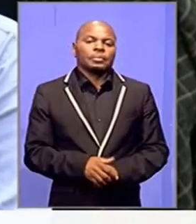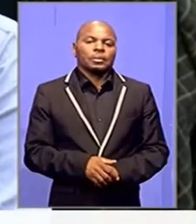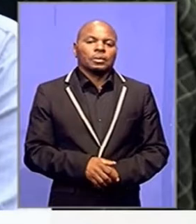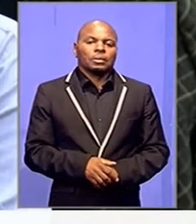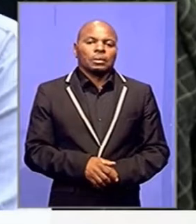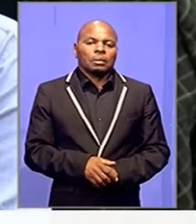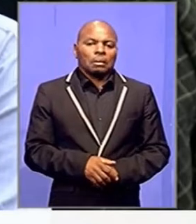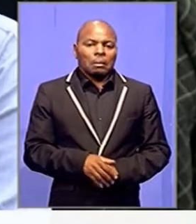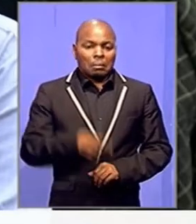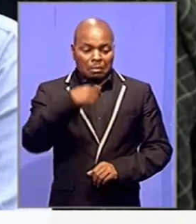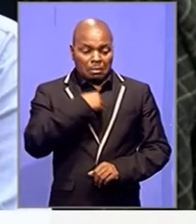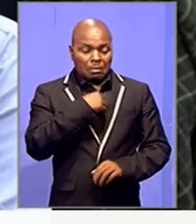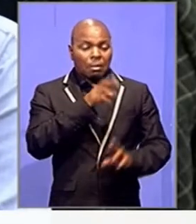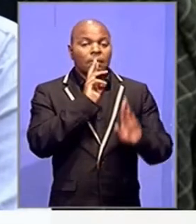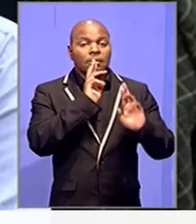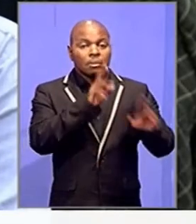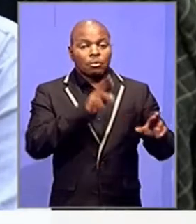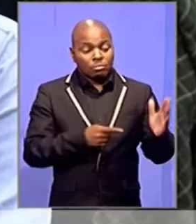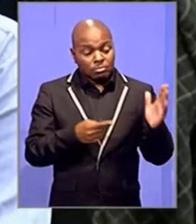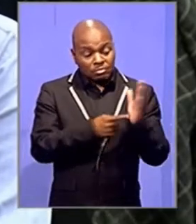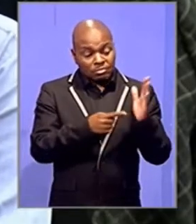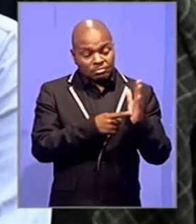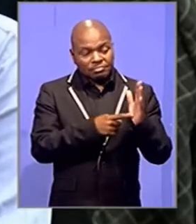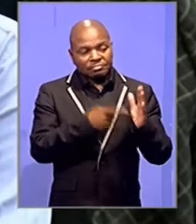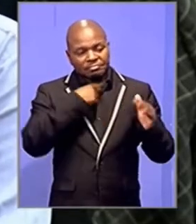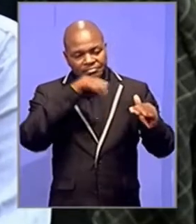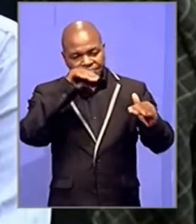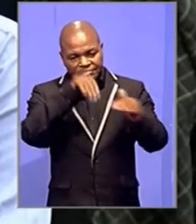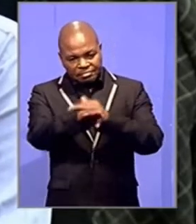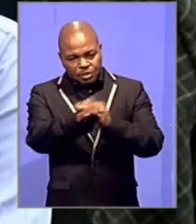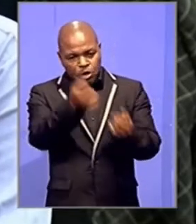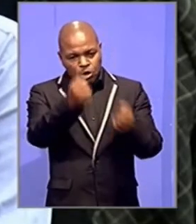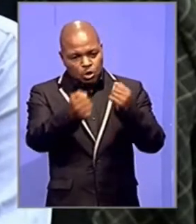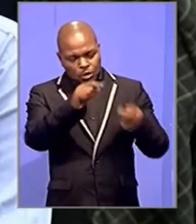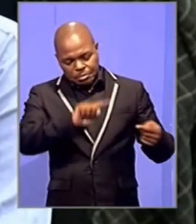I will be taking the report to judicial review.